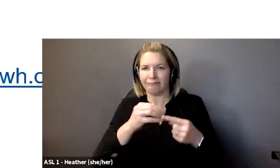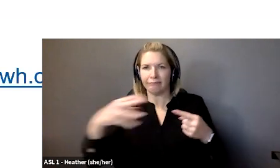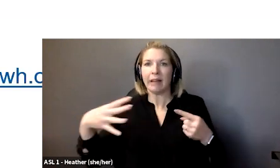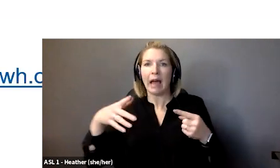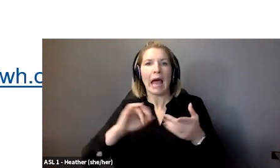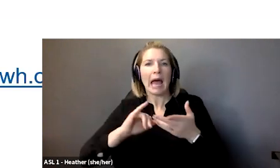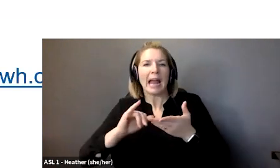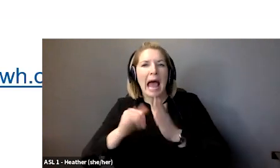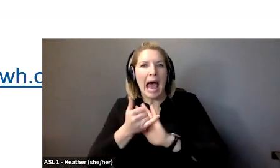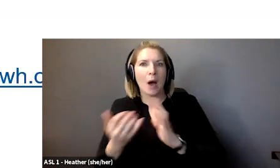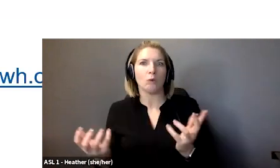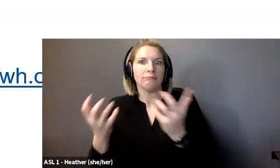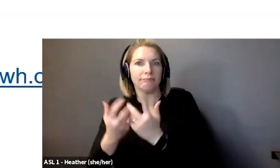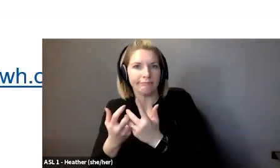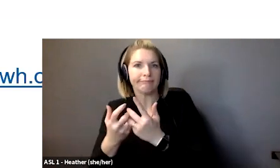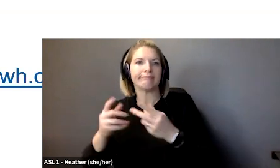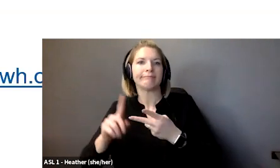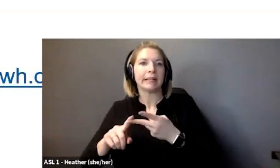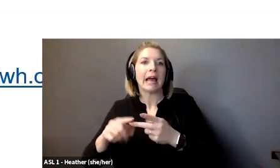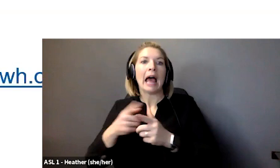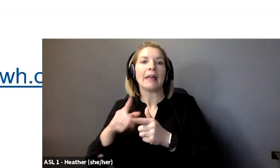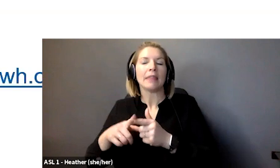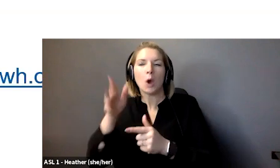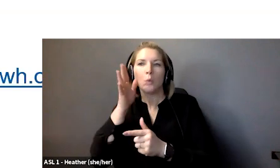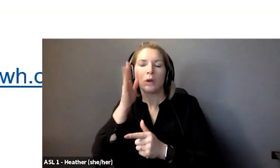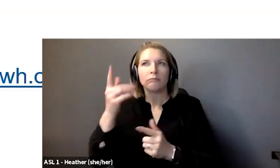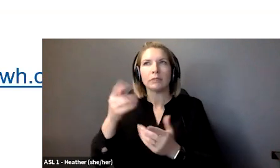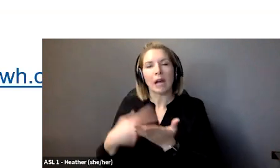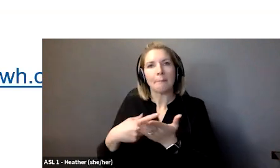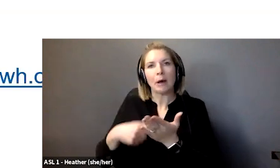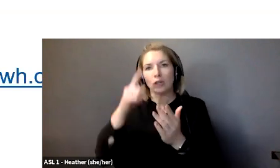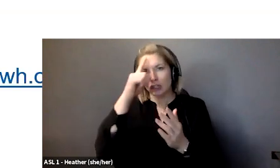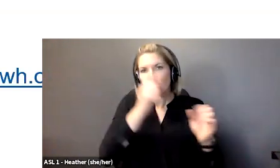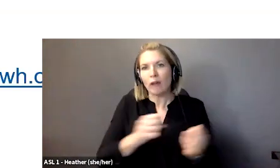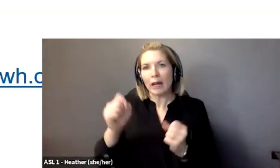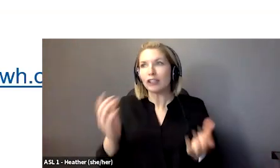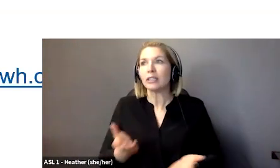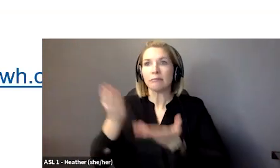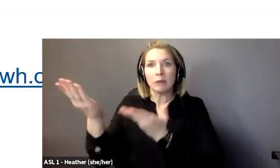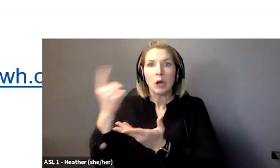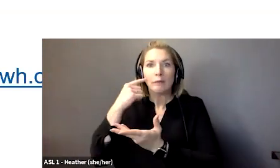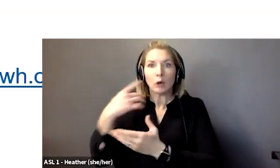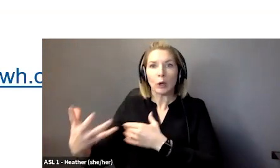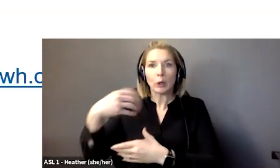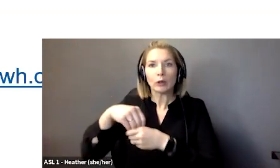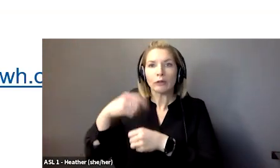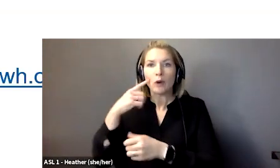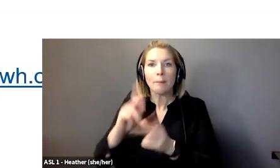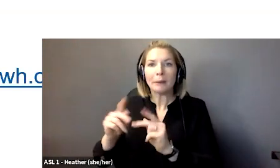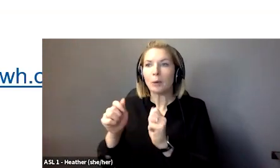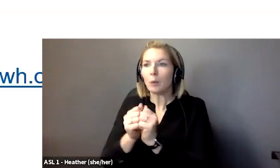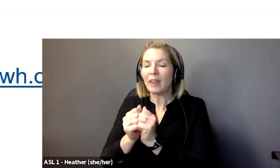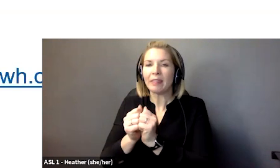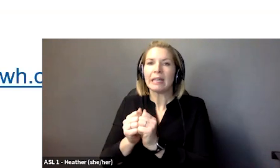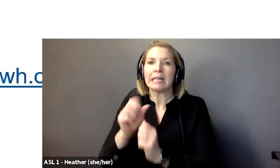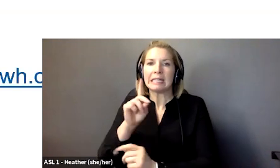preliminary findings on strategies for inclusion that could support employment in the future of work for young persons with disabilities that have emerged